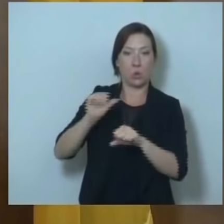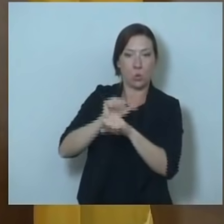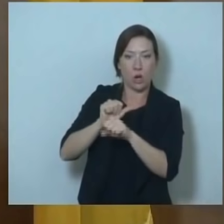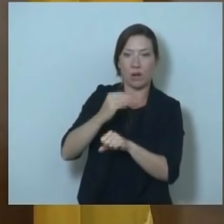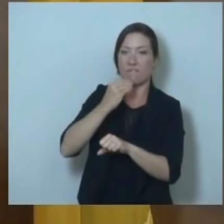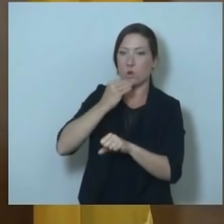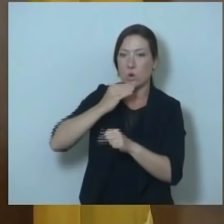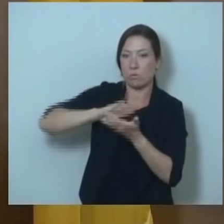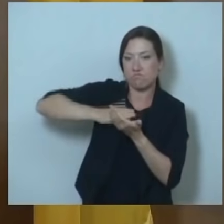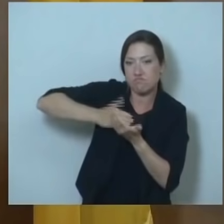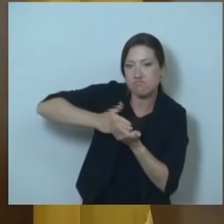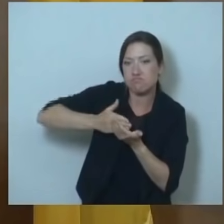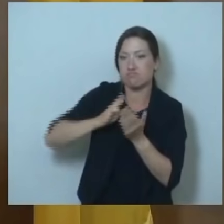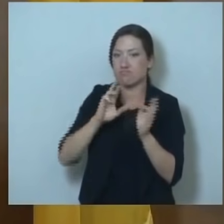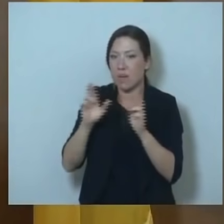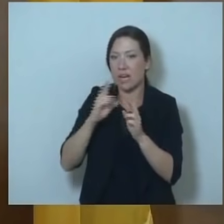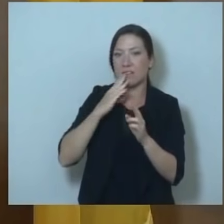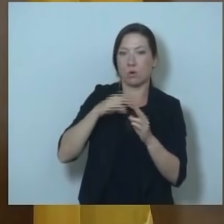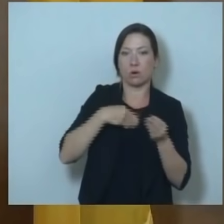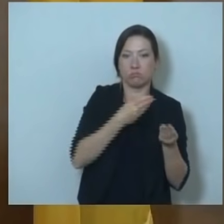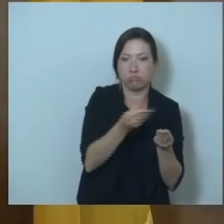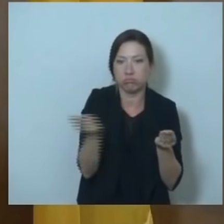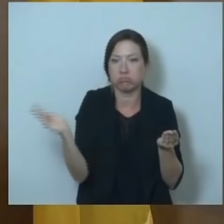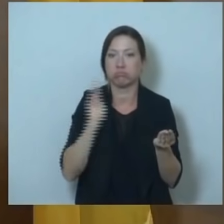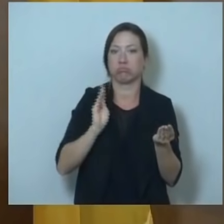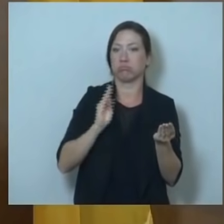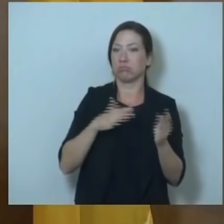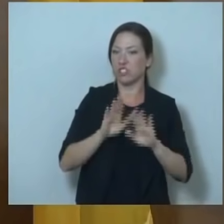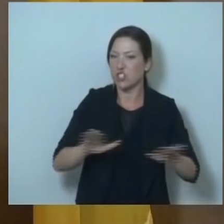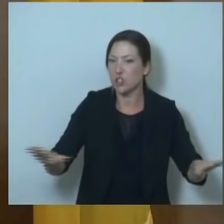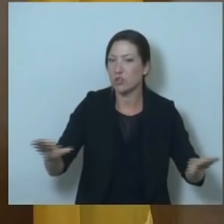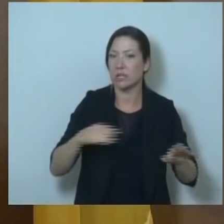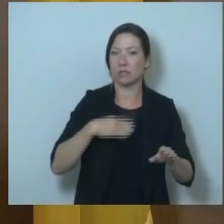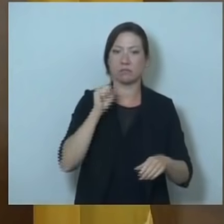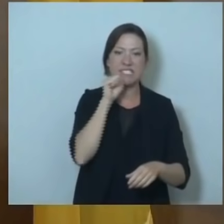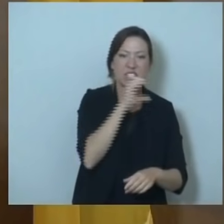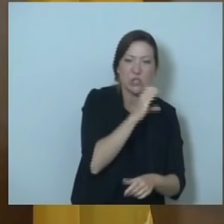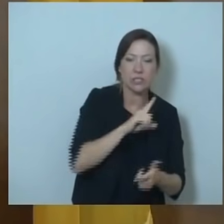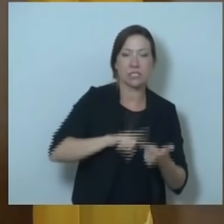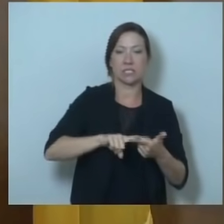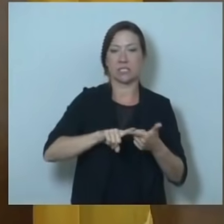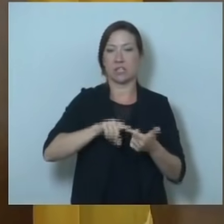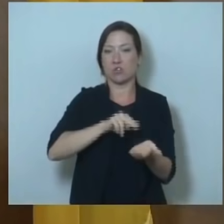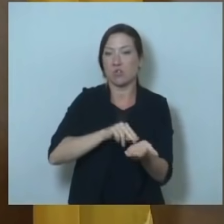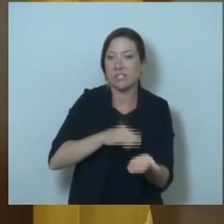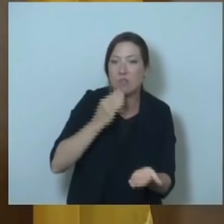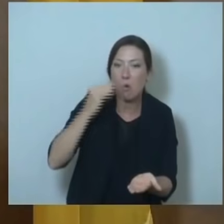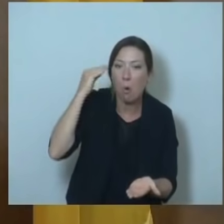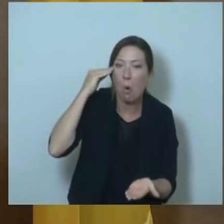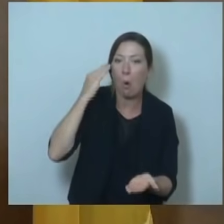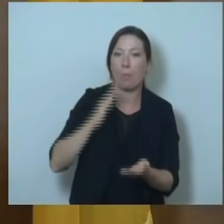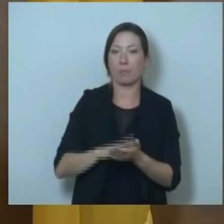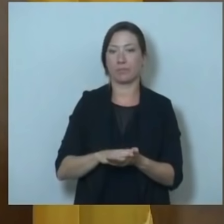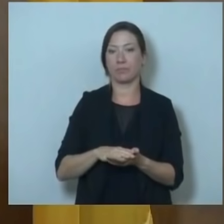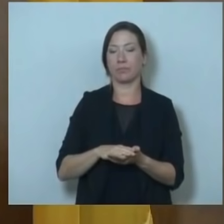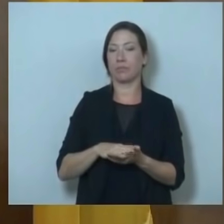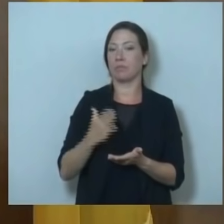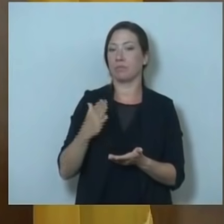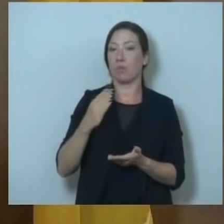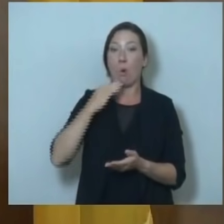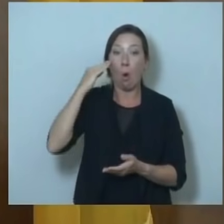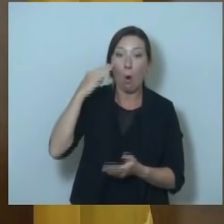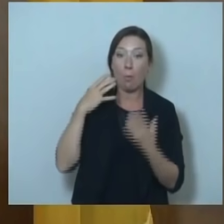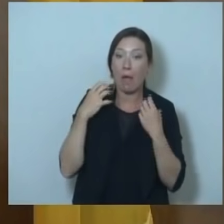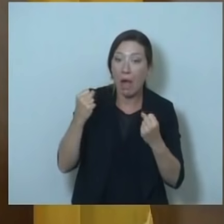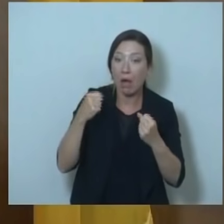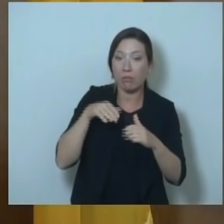received them, long-term care facilities have received them, home health care workers, hospice workers have received